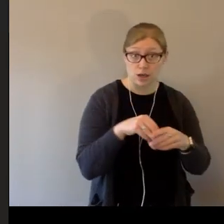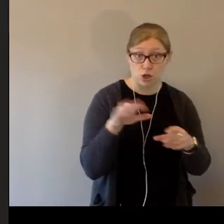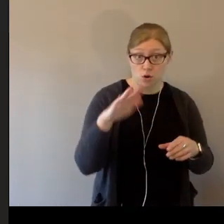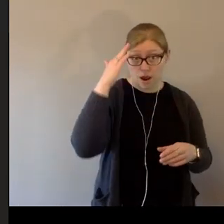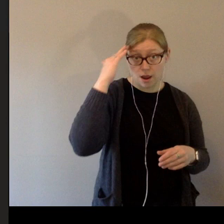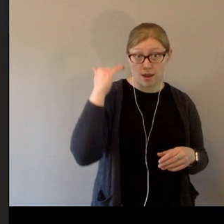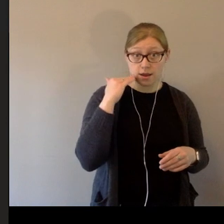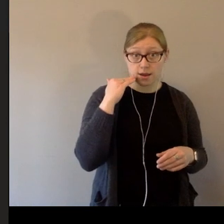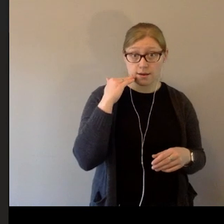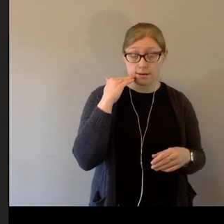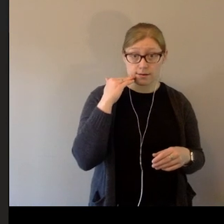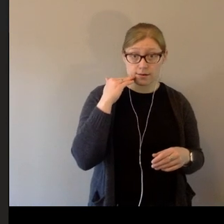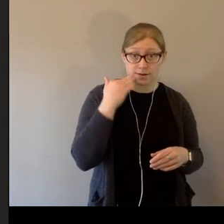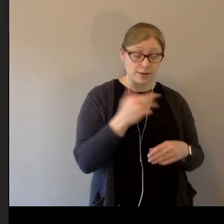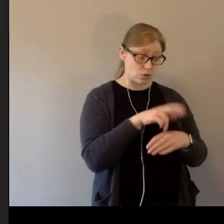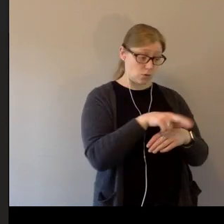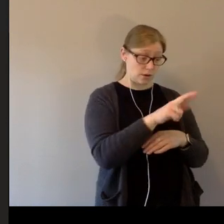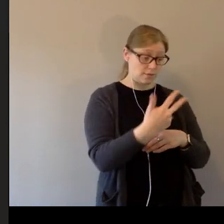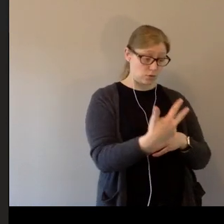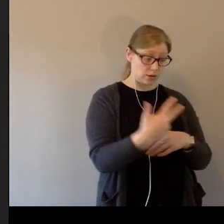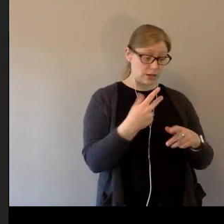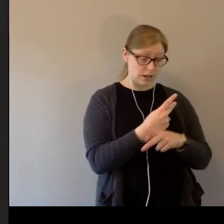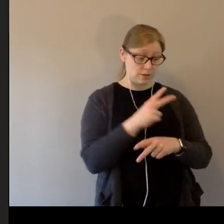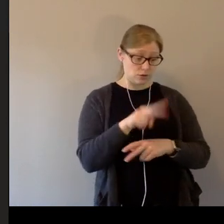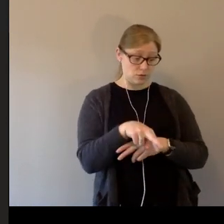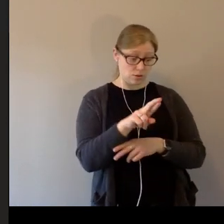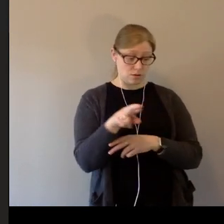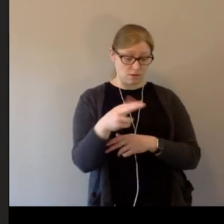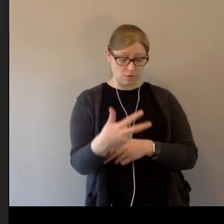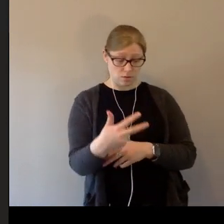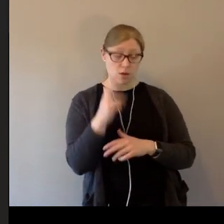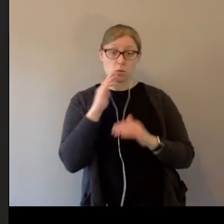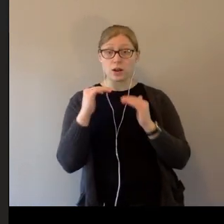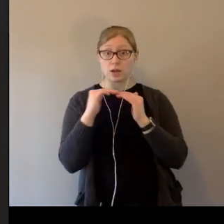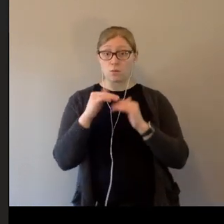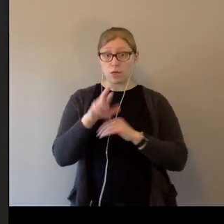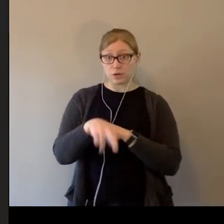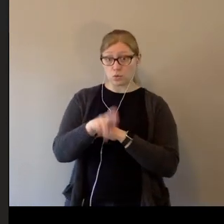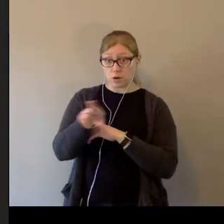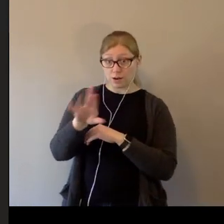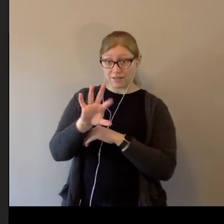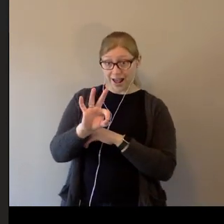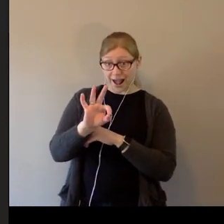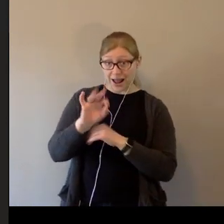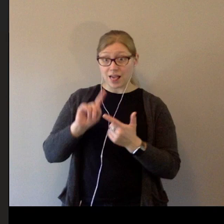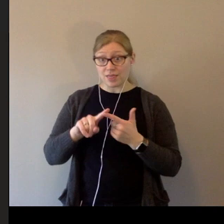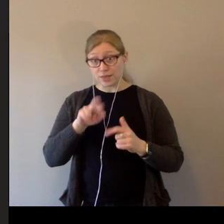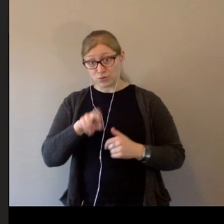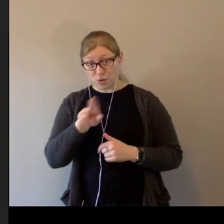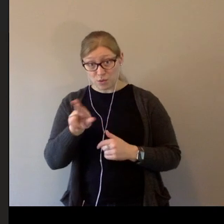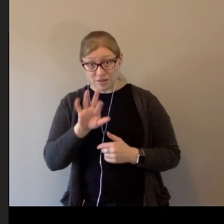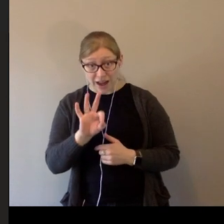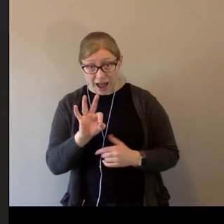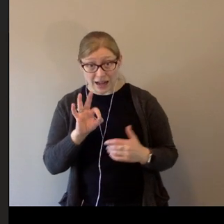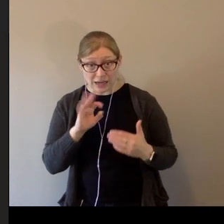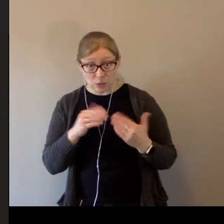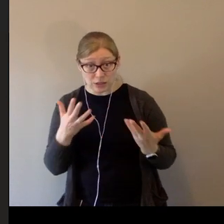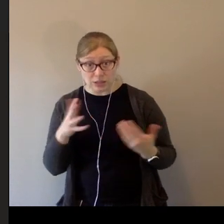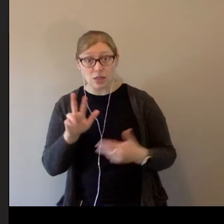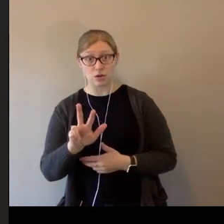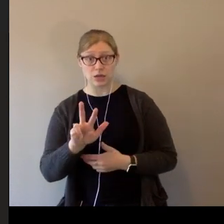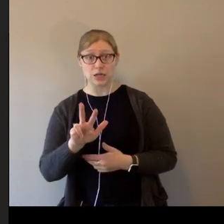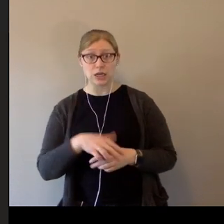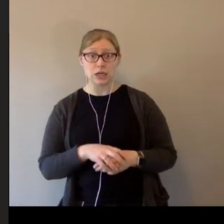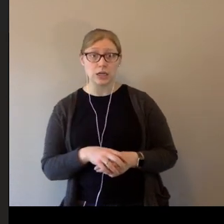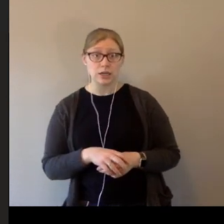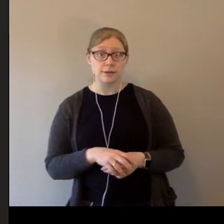square root of 3 is the square root of 9, and then square root of that is 3. So now I have 30 divided by 3,